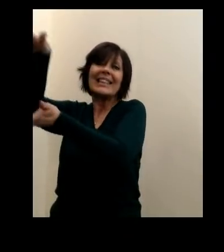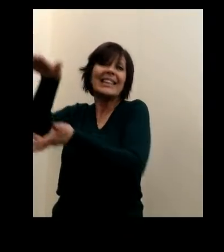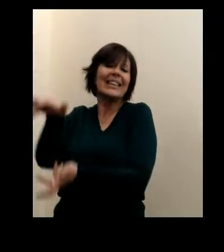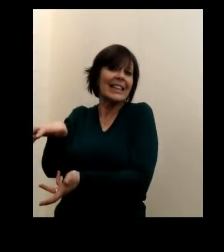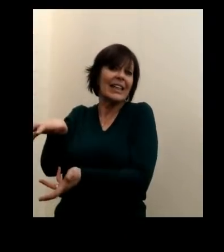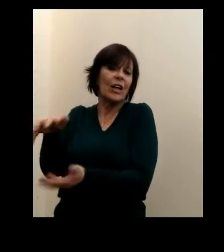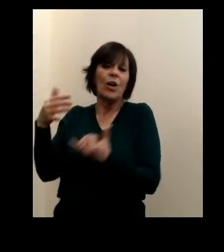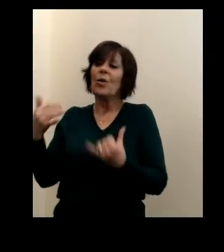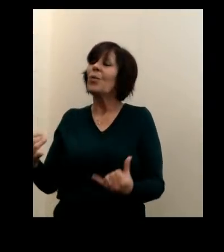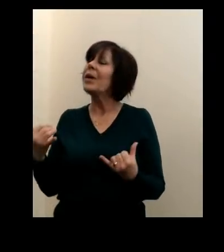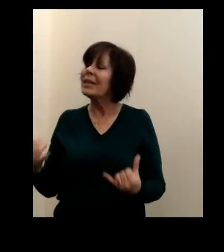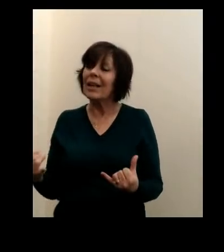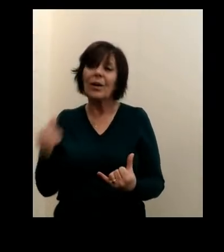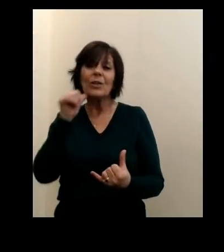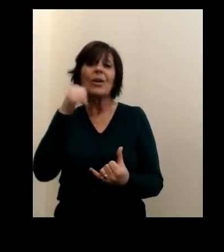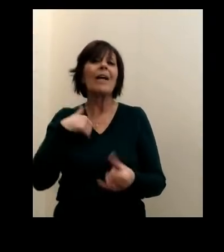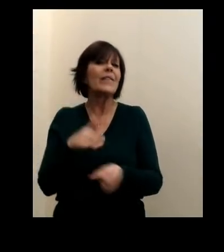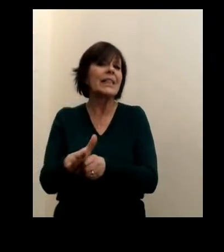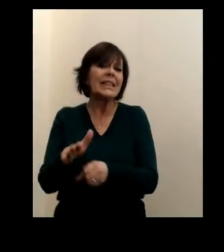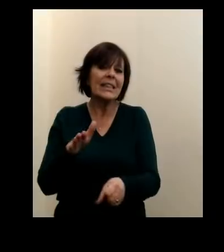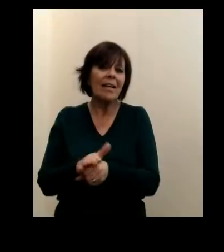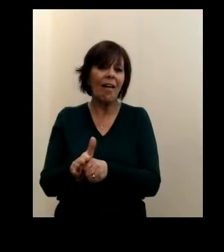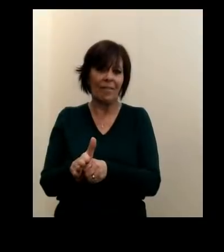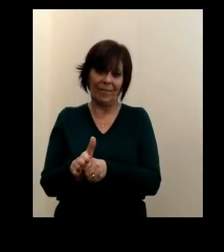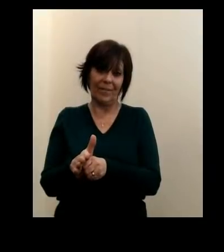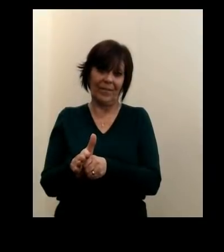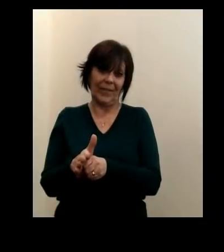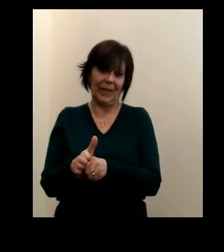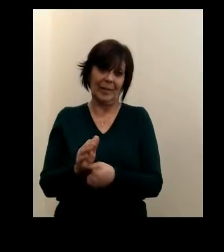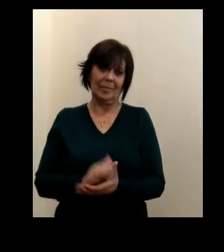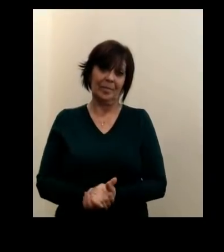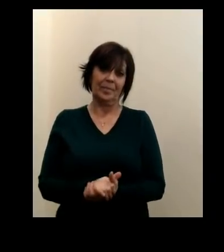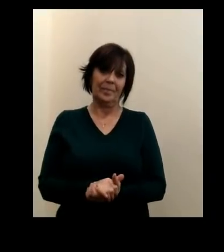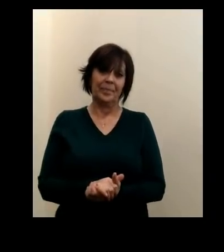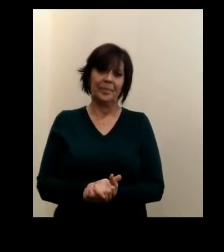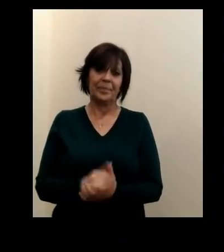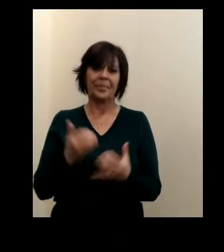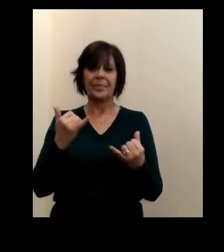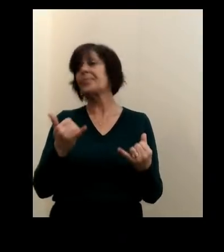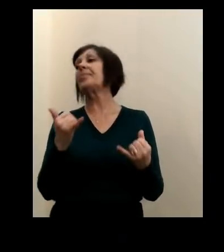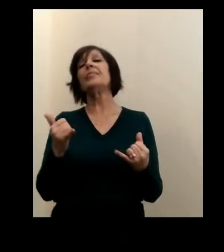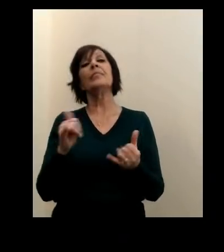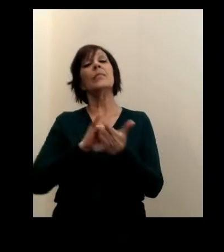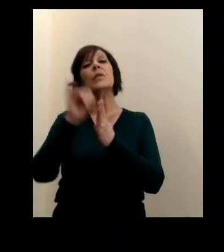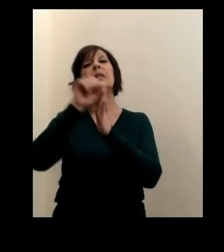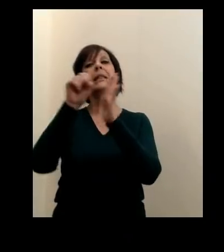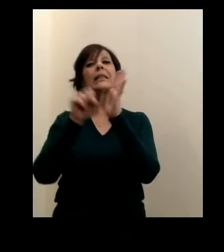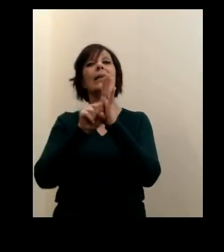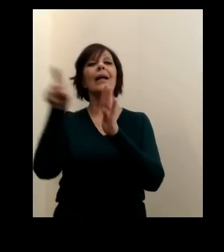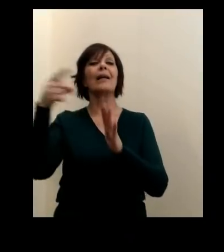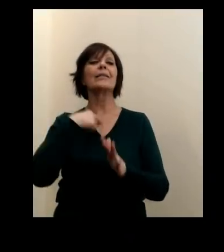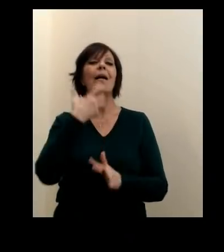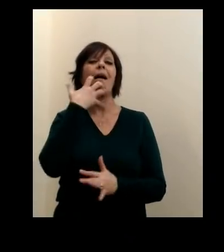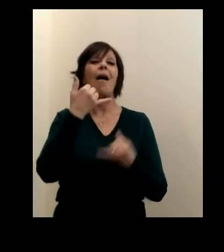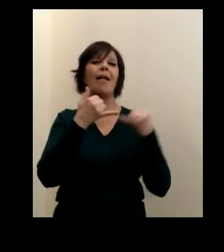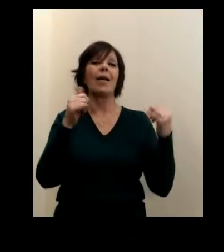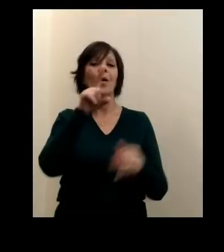only have vaccine to get us through tomorrow. Now, the New York State has a vaccine hotline, which is